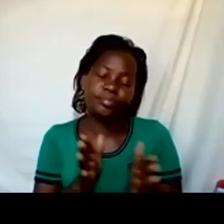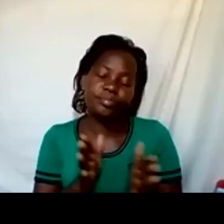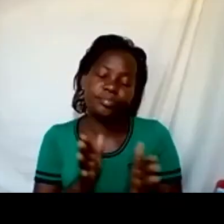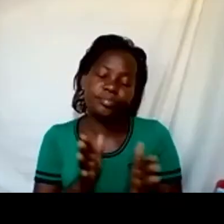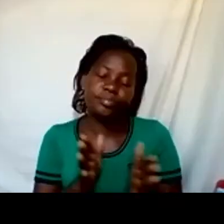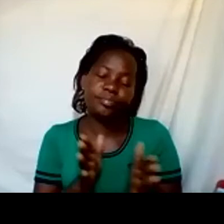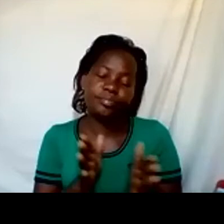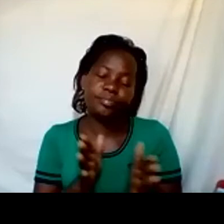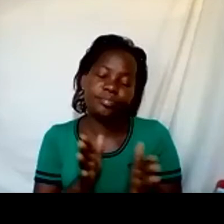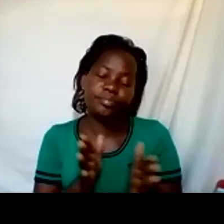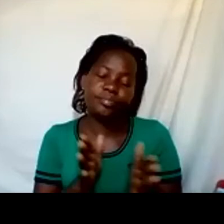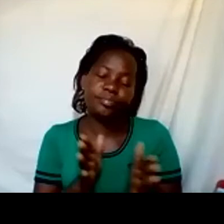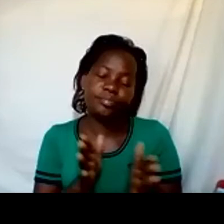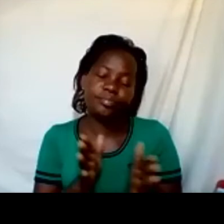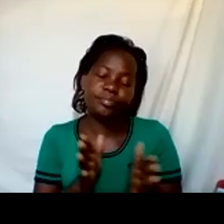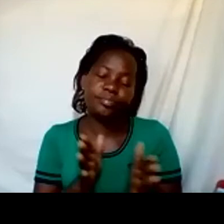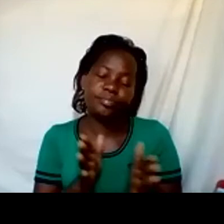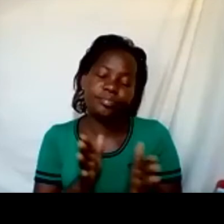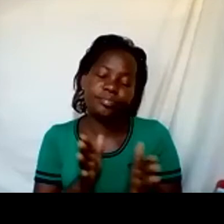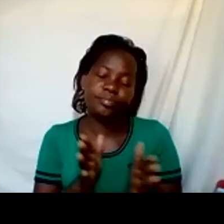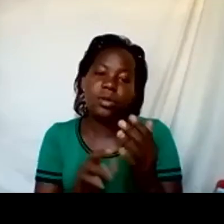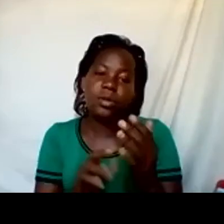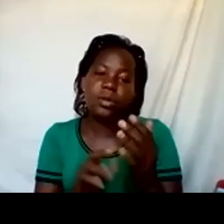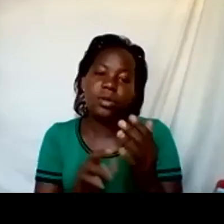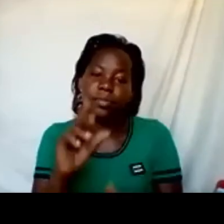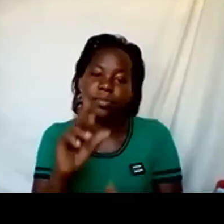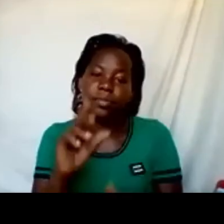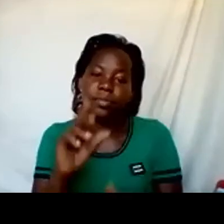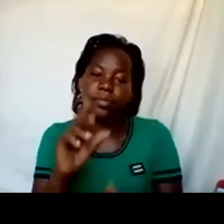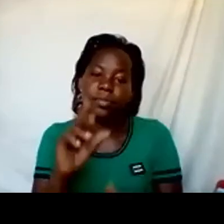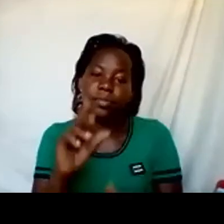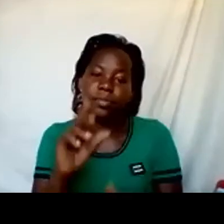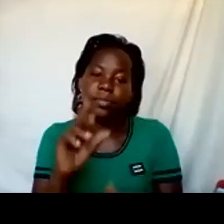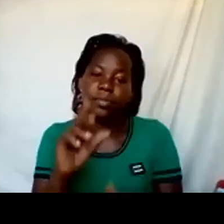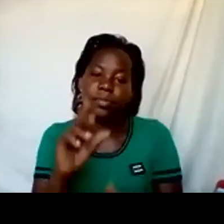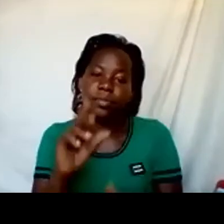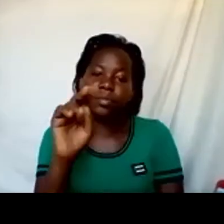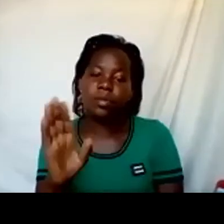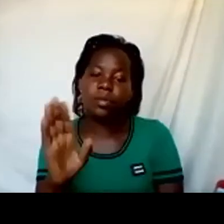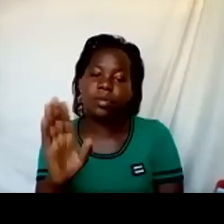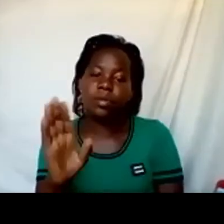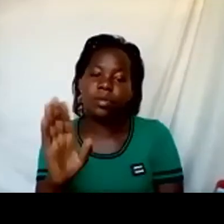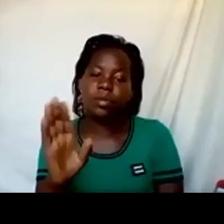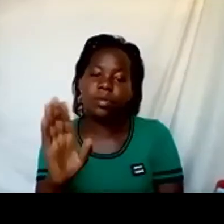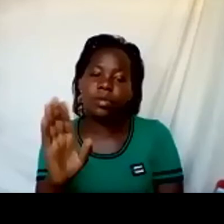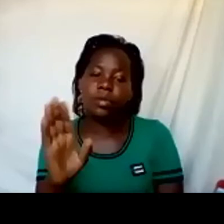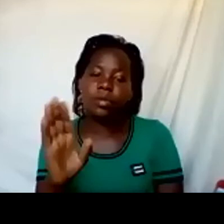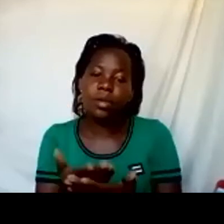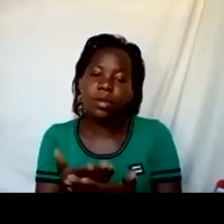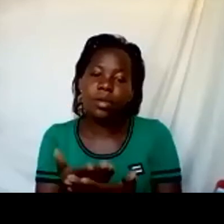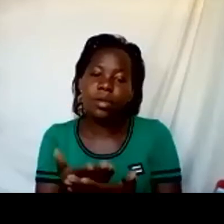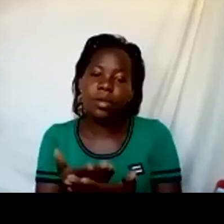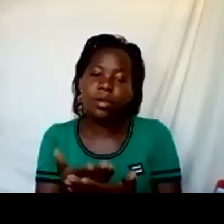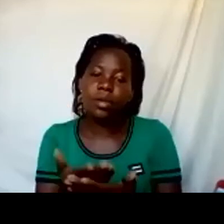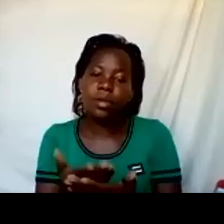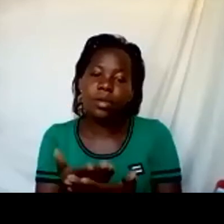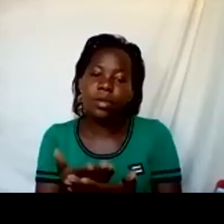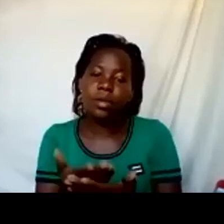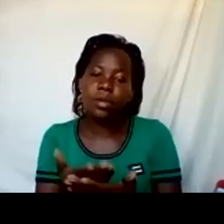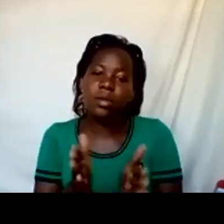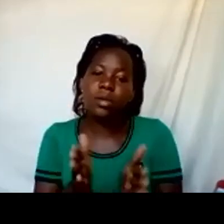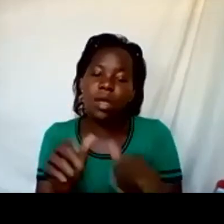use. To Daniel Milunji, please elaborate more on SME certification at UMA. I don't know whether Daniel is